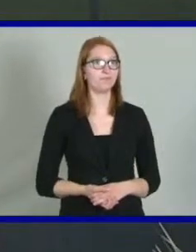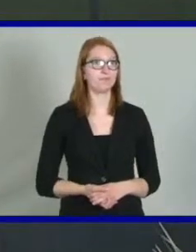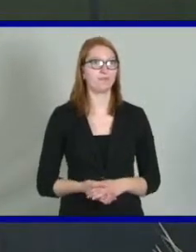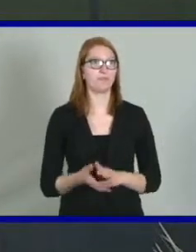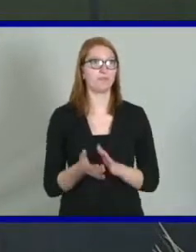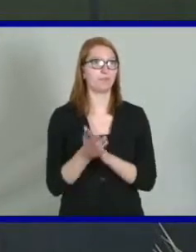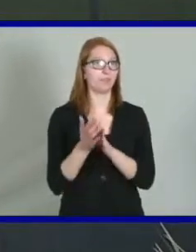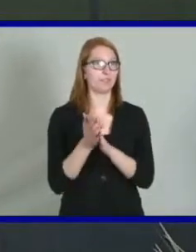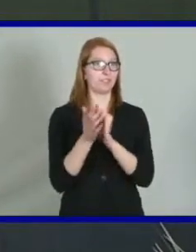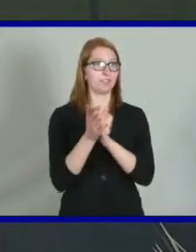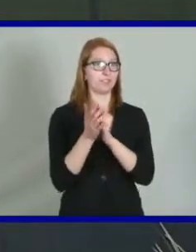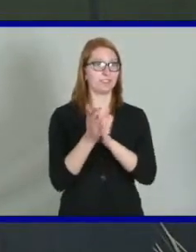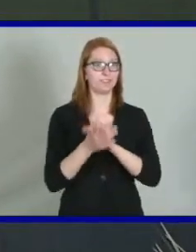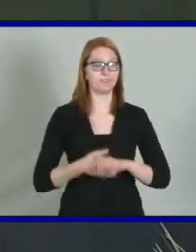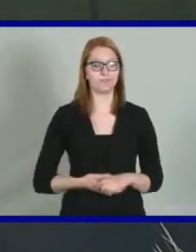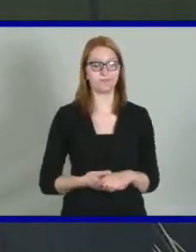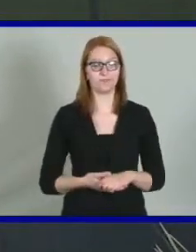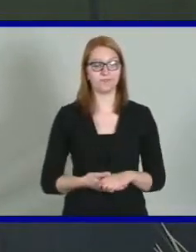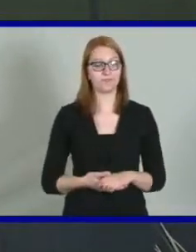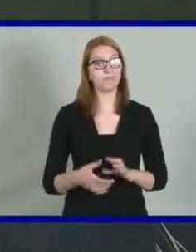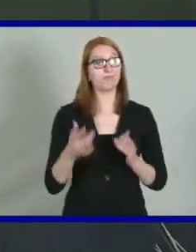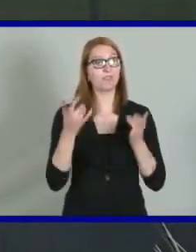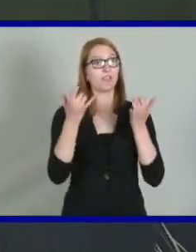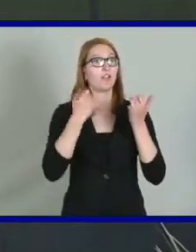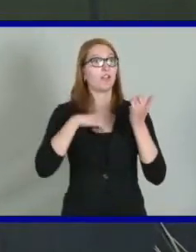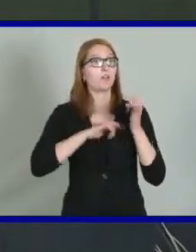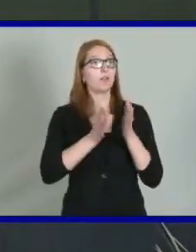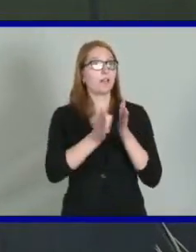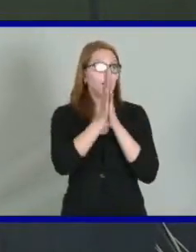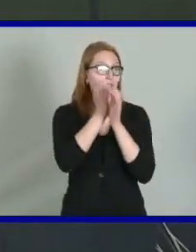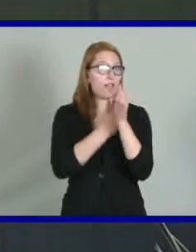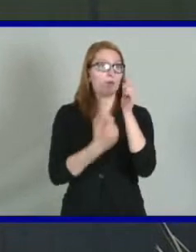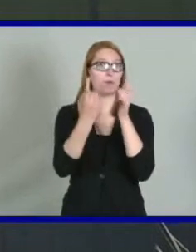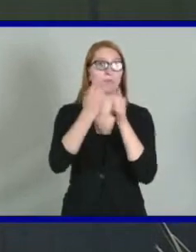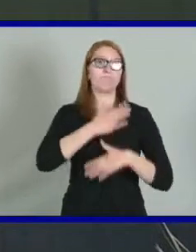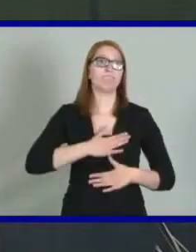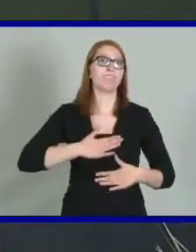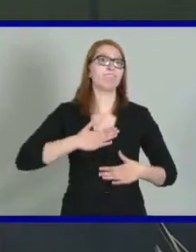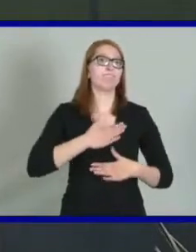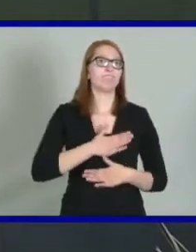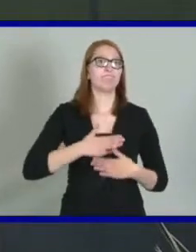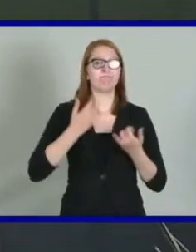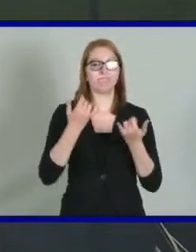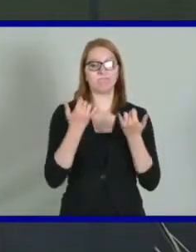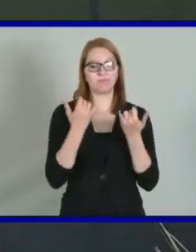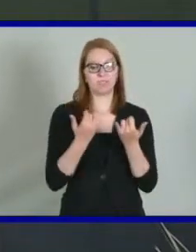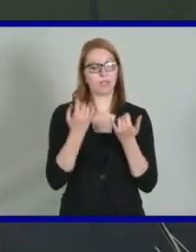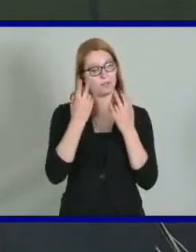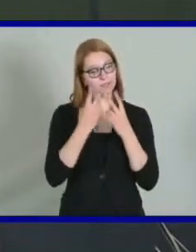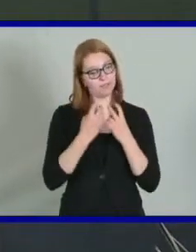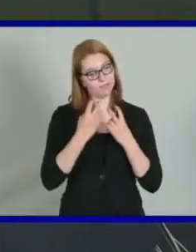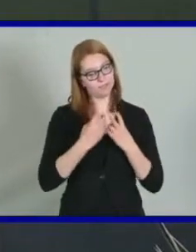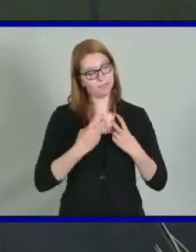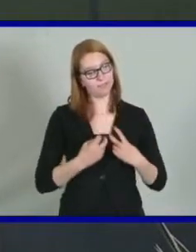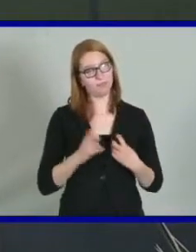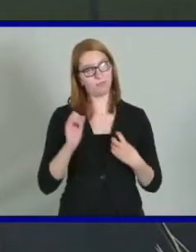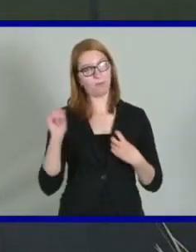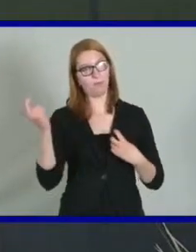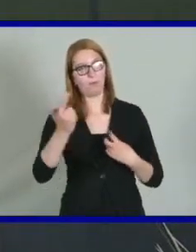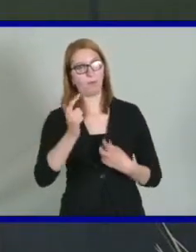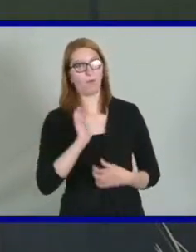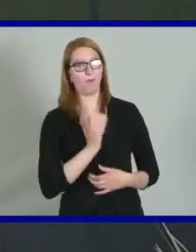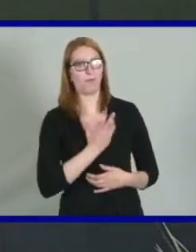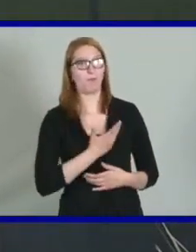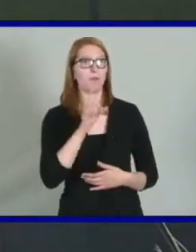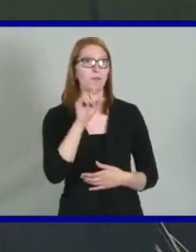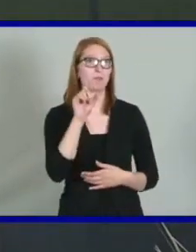Good. And now we invite everyone to enjoy the following reflections from all of our 2020